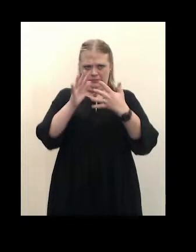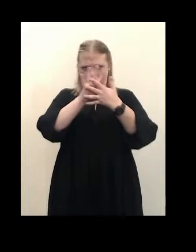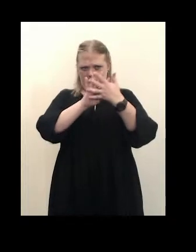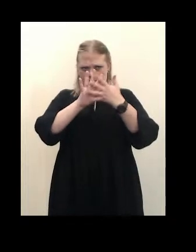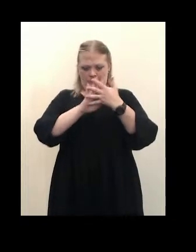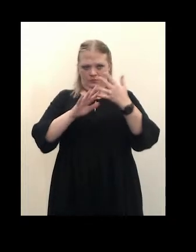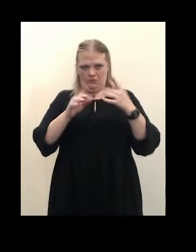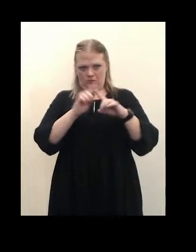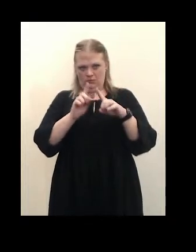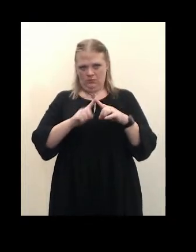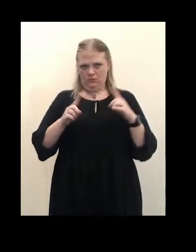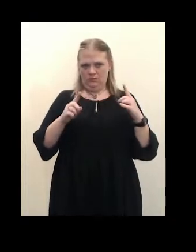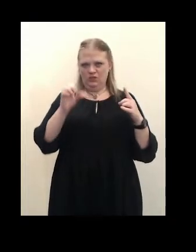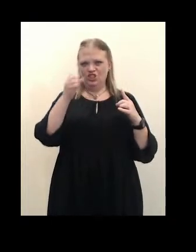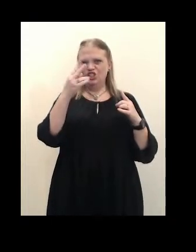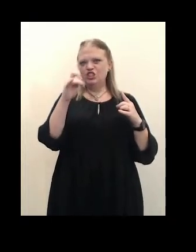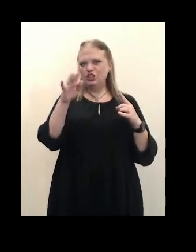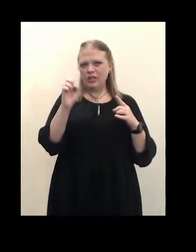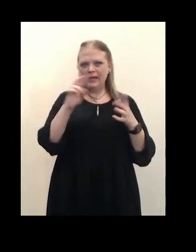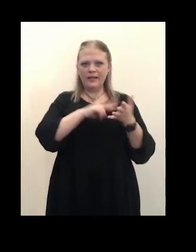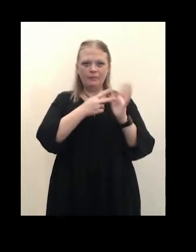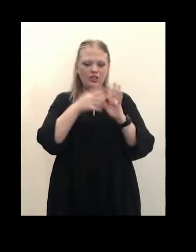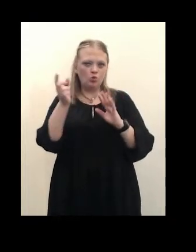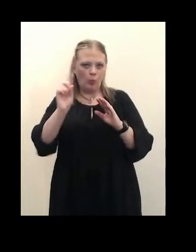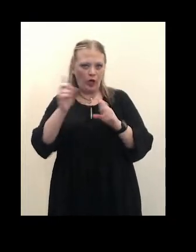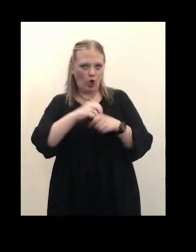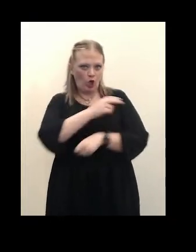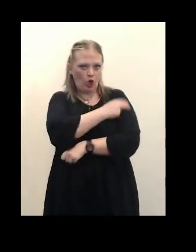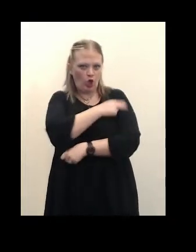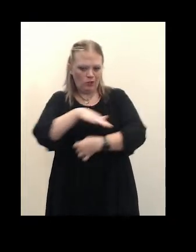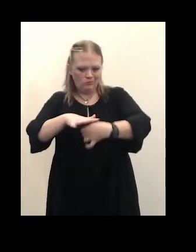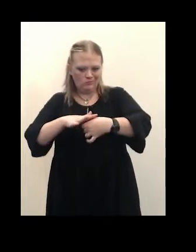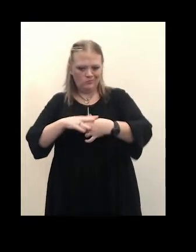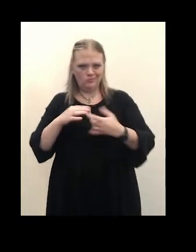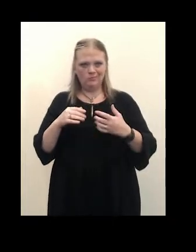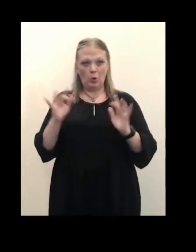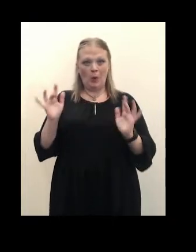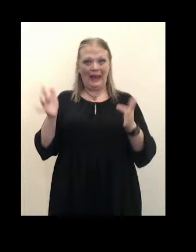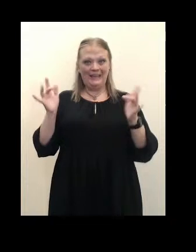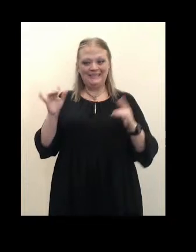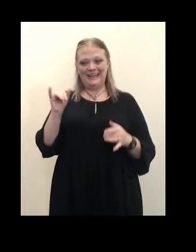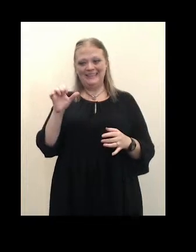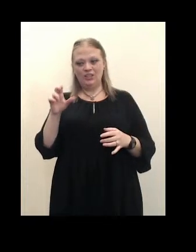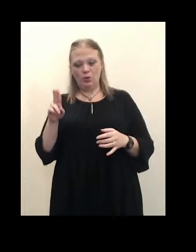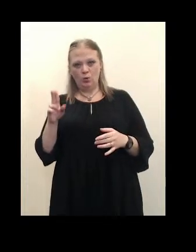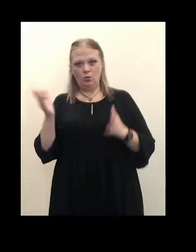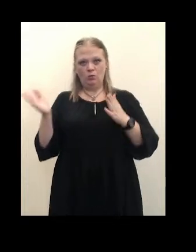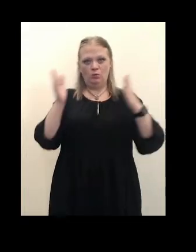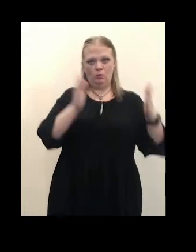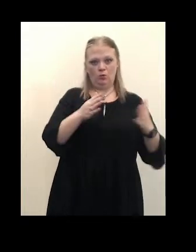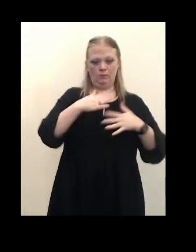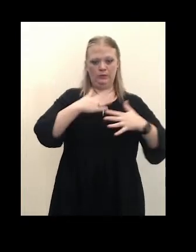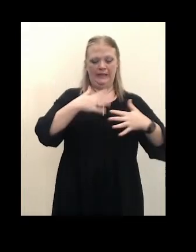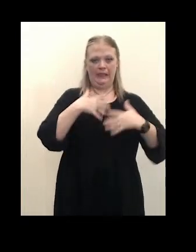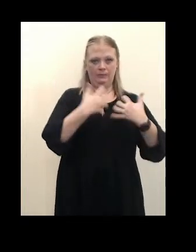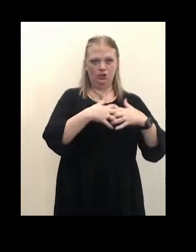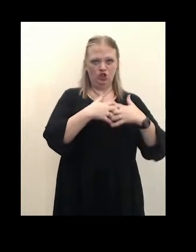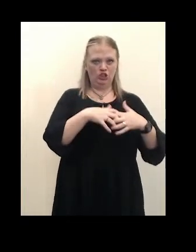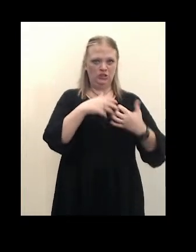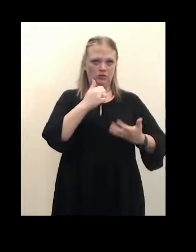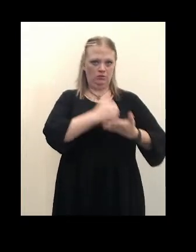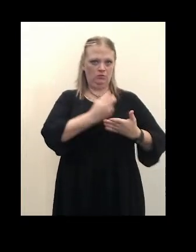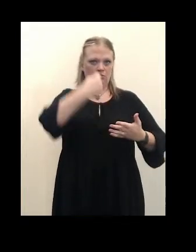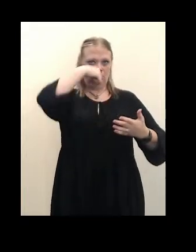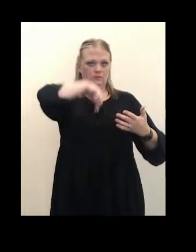the hospital. So the lighter shade is either in the ICU or on airway assistance. So you can see